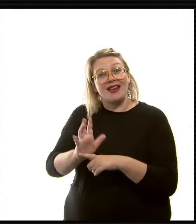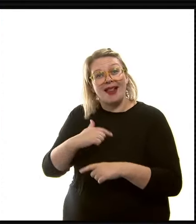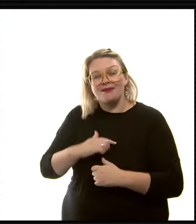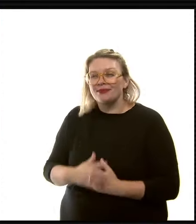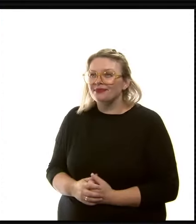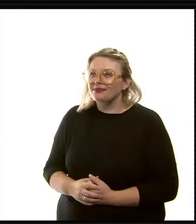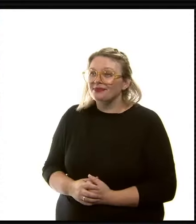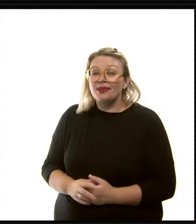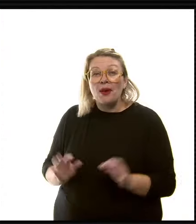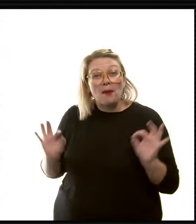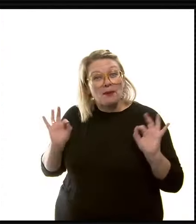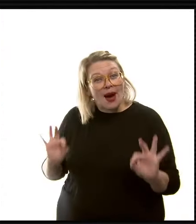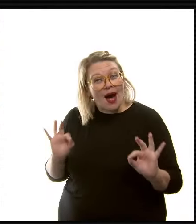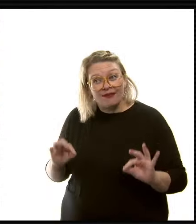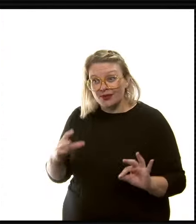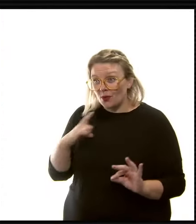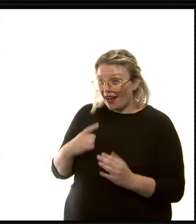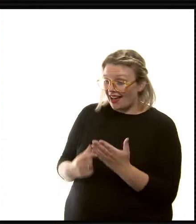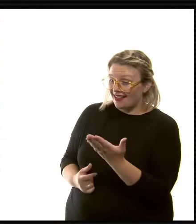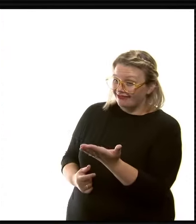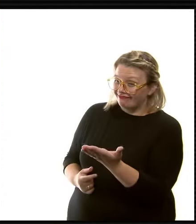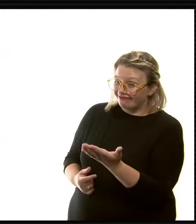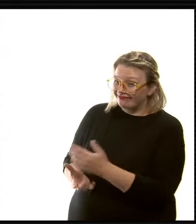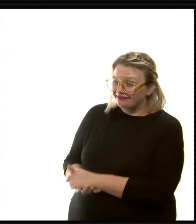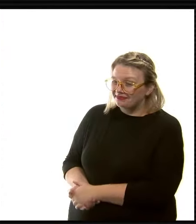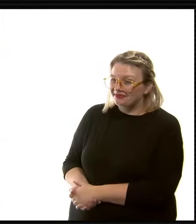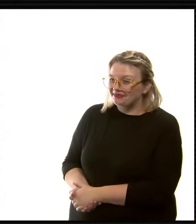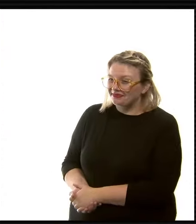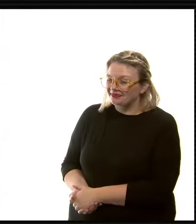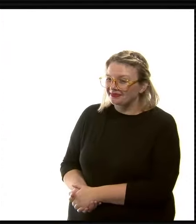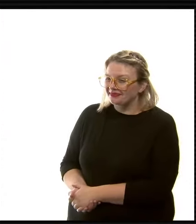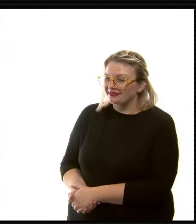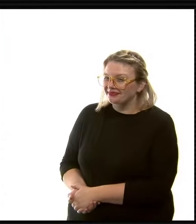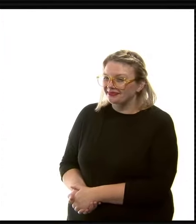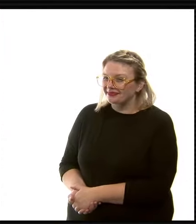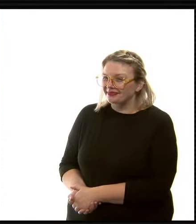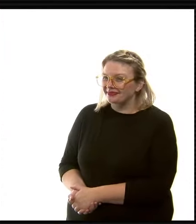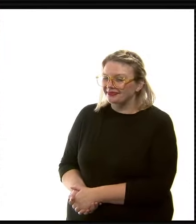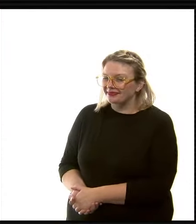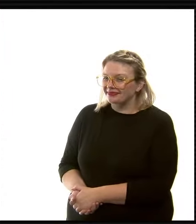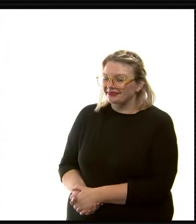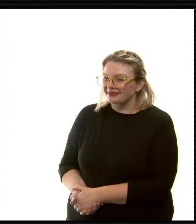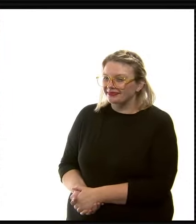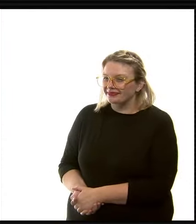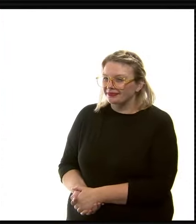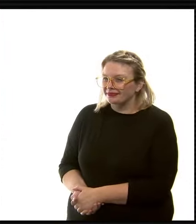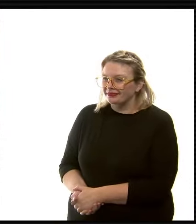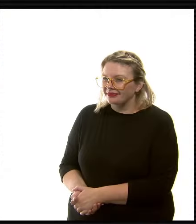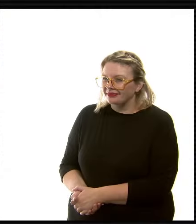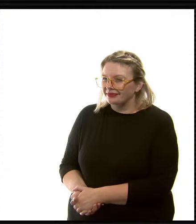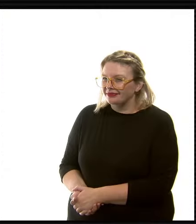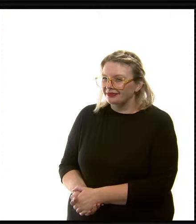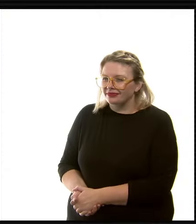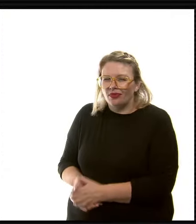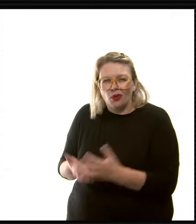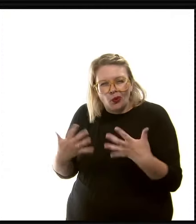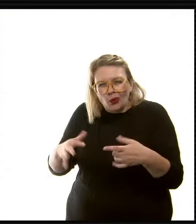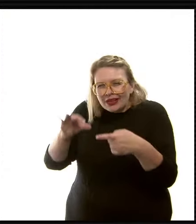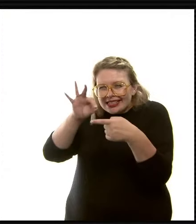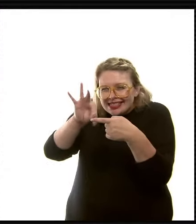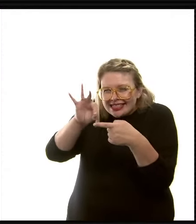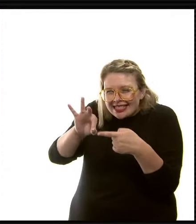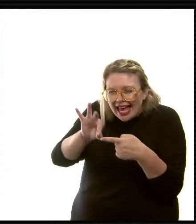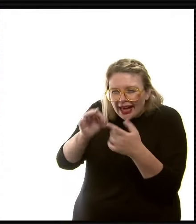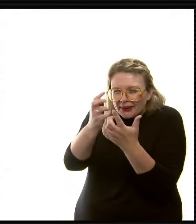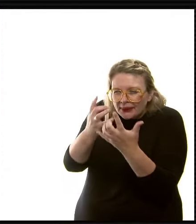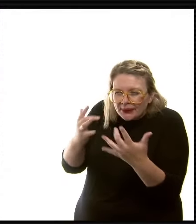perfect segue, because we have right here the Lego version of Dumbledore's office. And it's full of these little details, just like this movie set, because